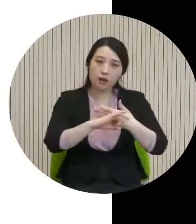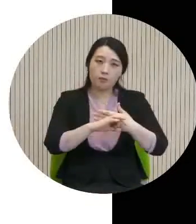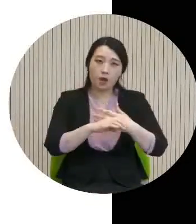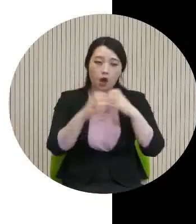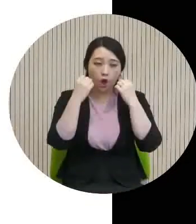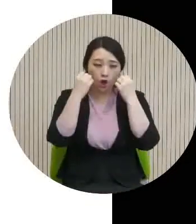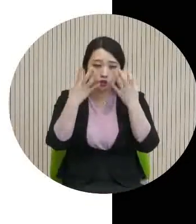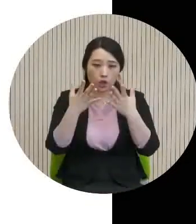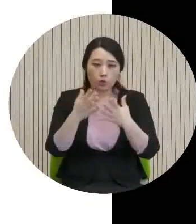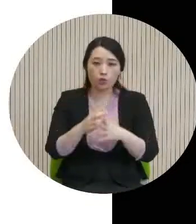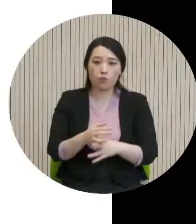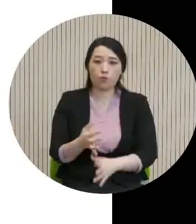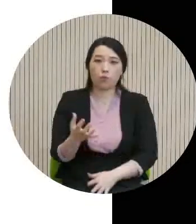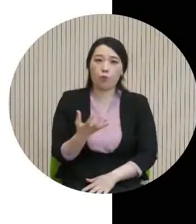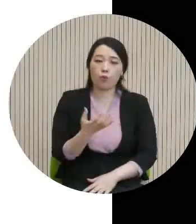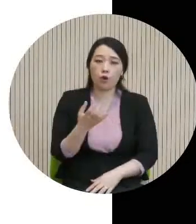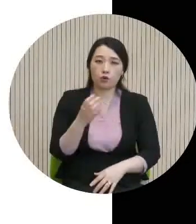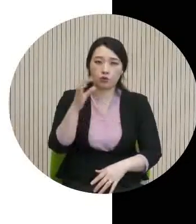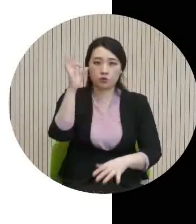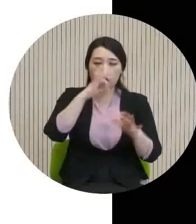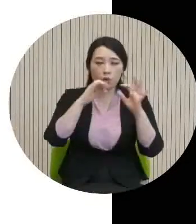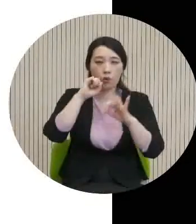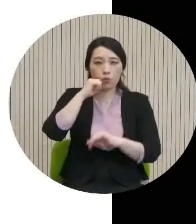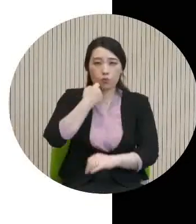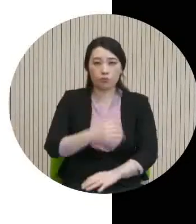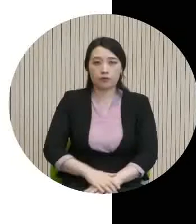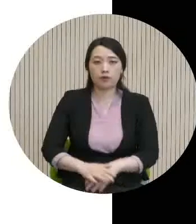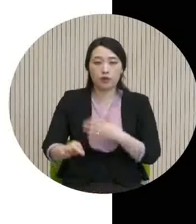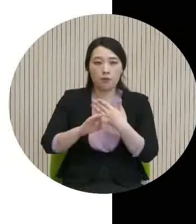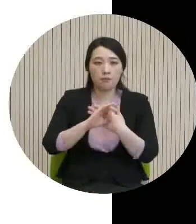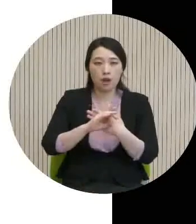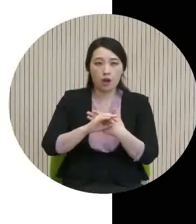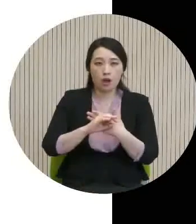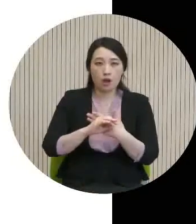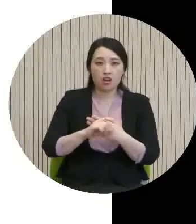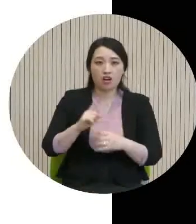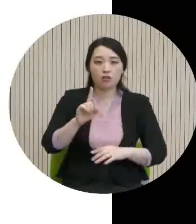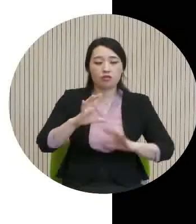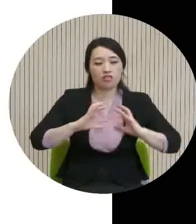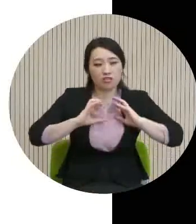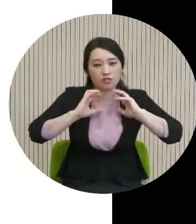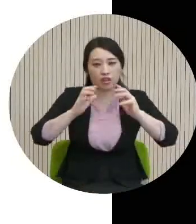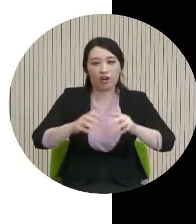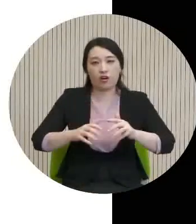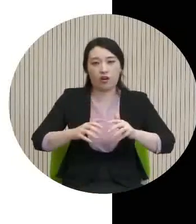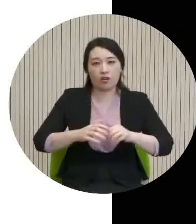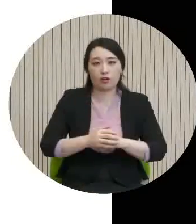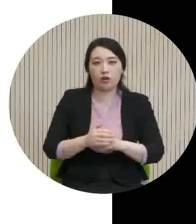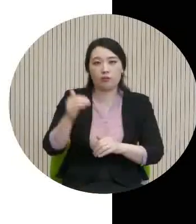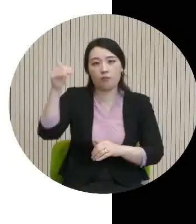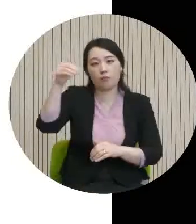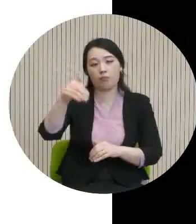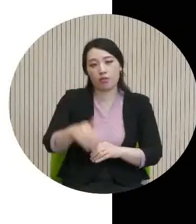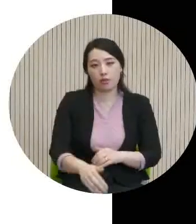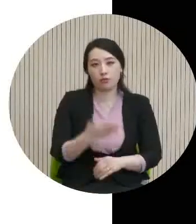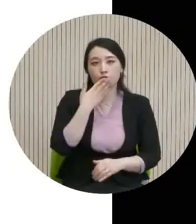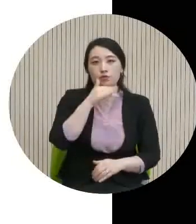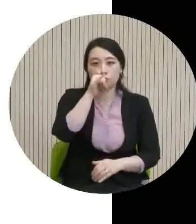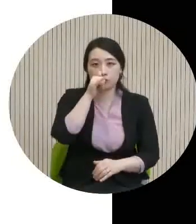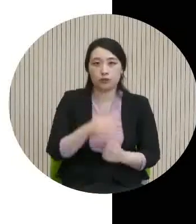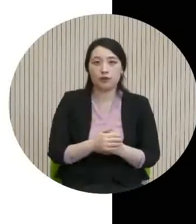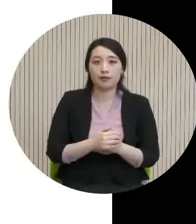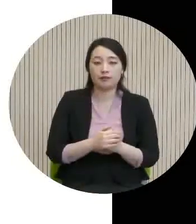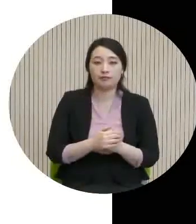economy of a country may lag behind because of that. In view of this,